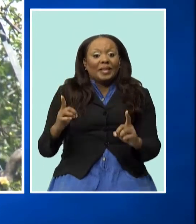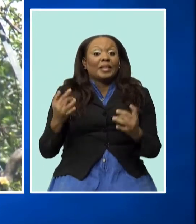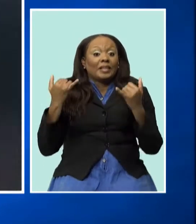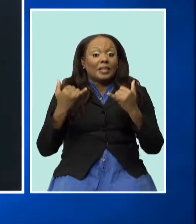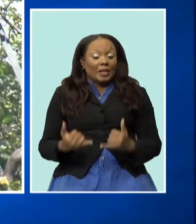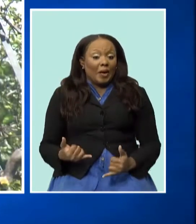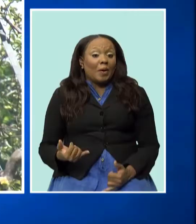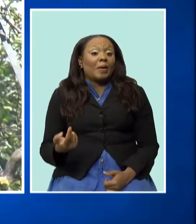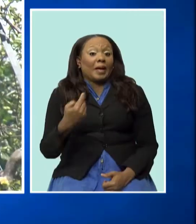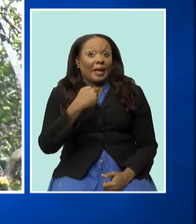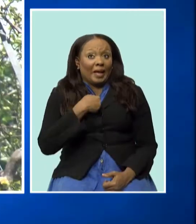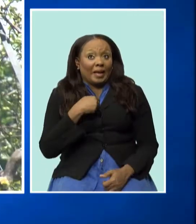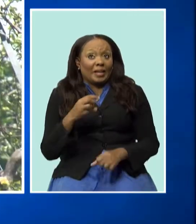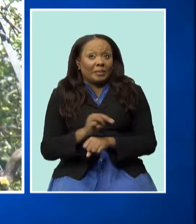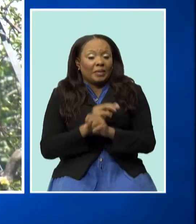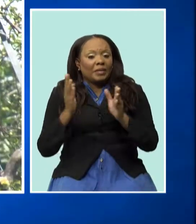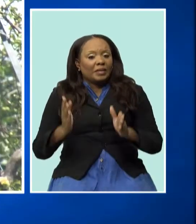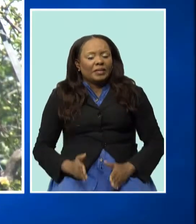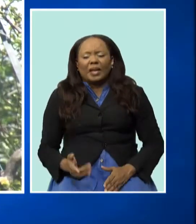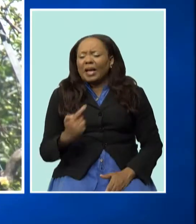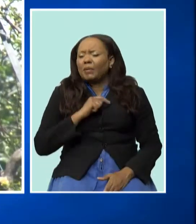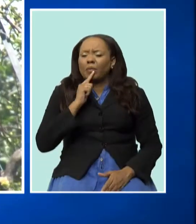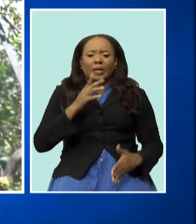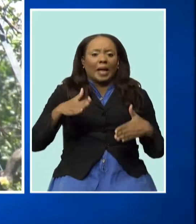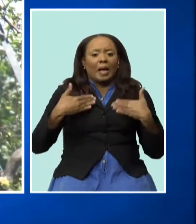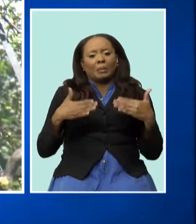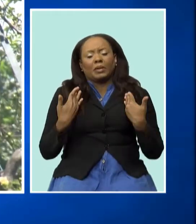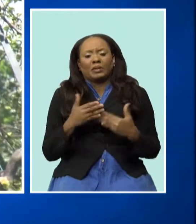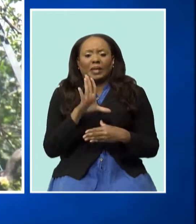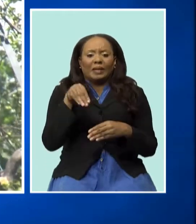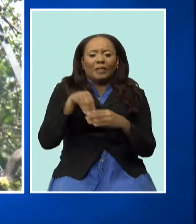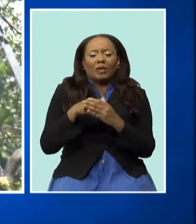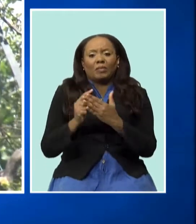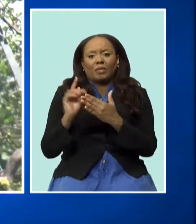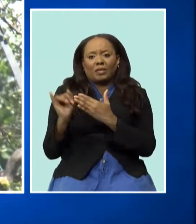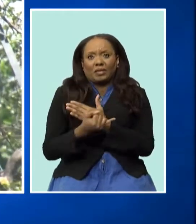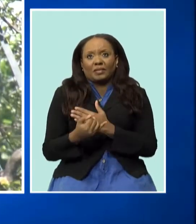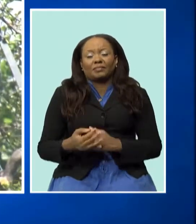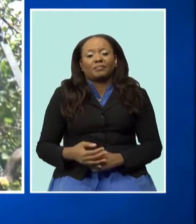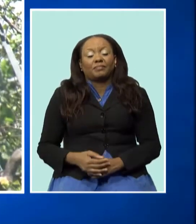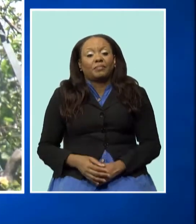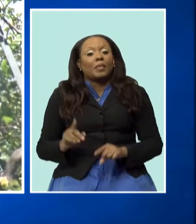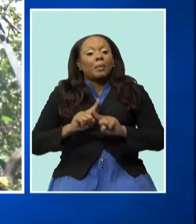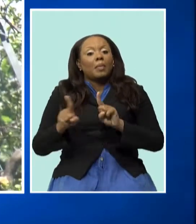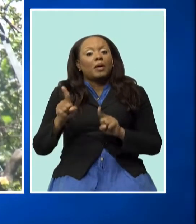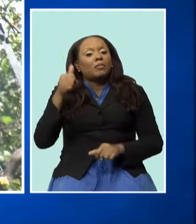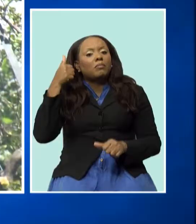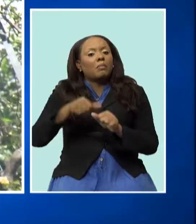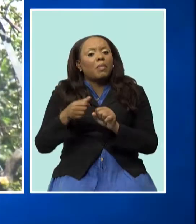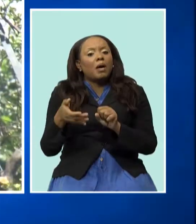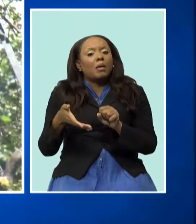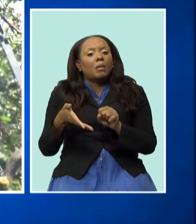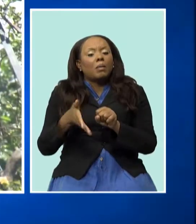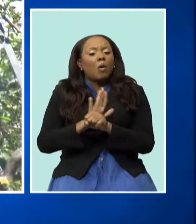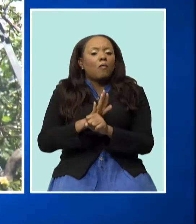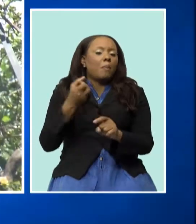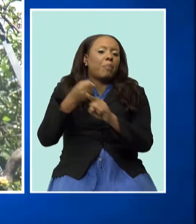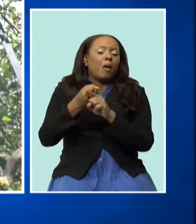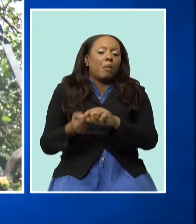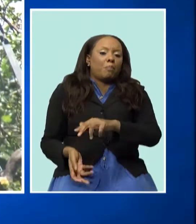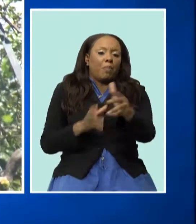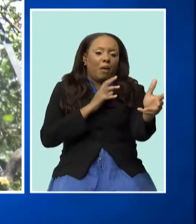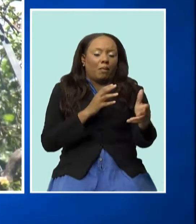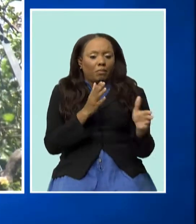this project. The COVID-19 pandemic had halted some of our earlier plans, but what it